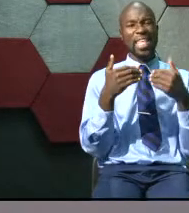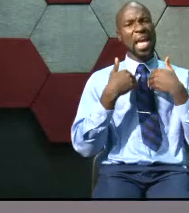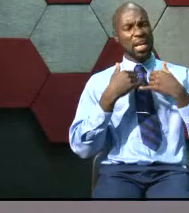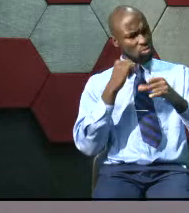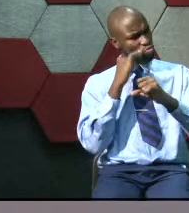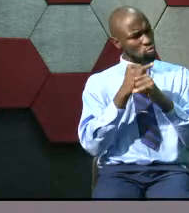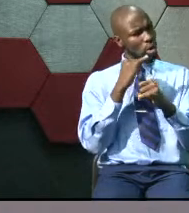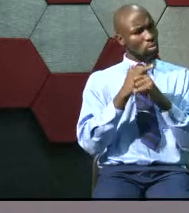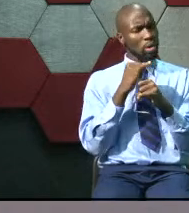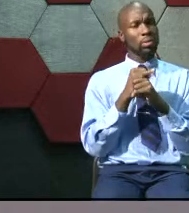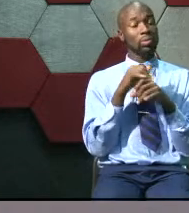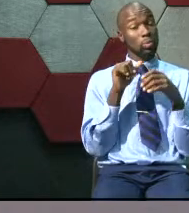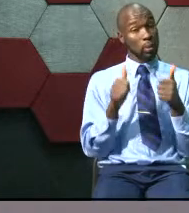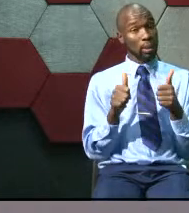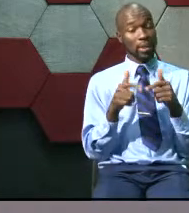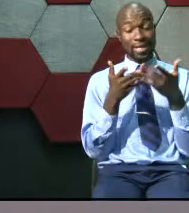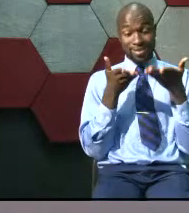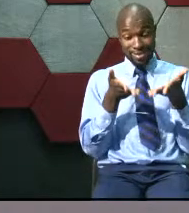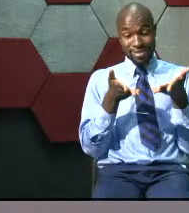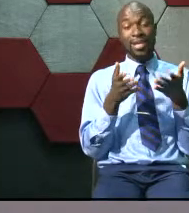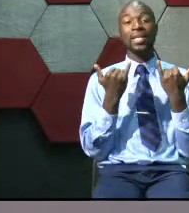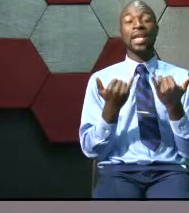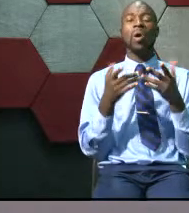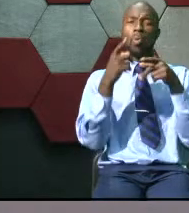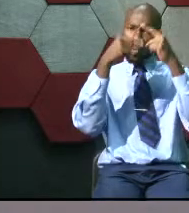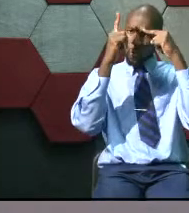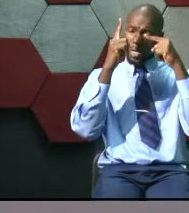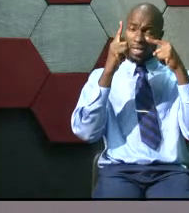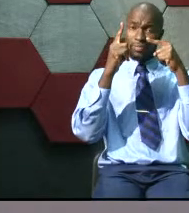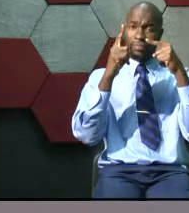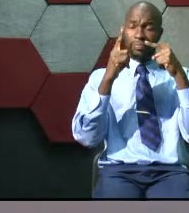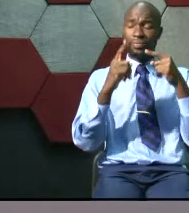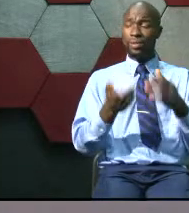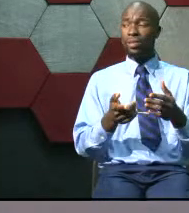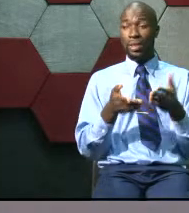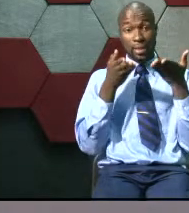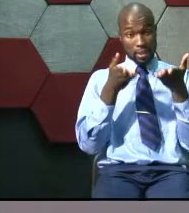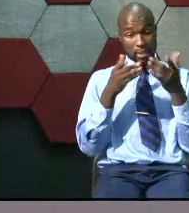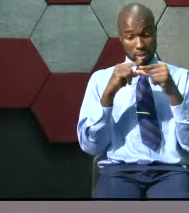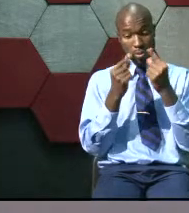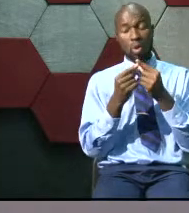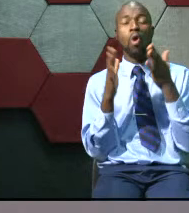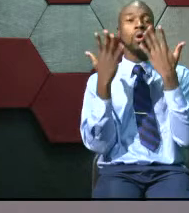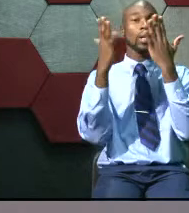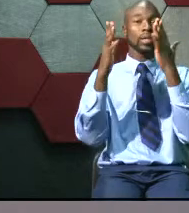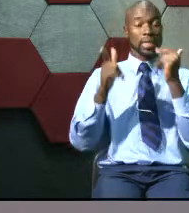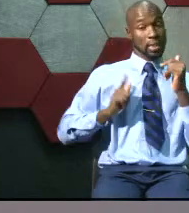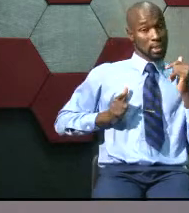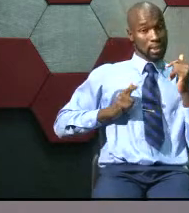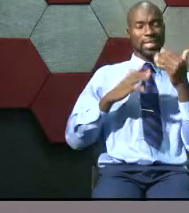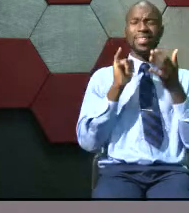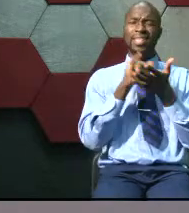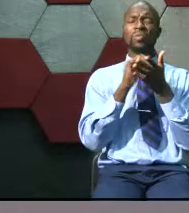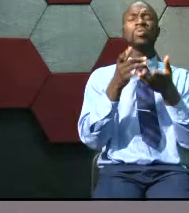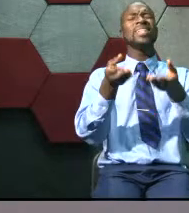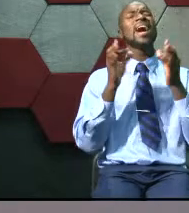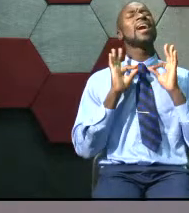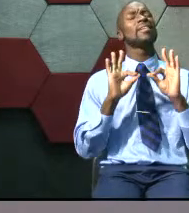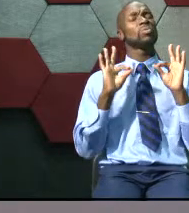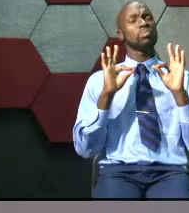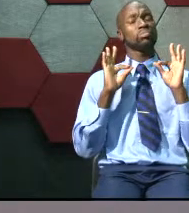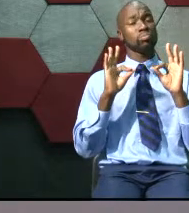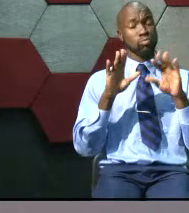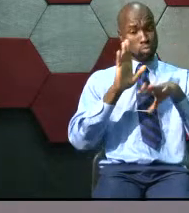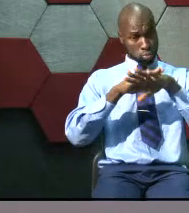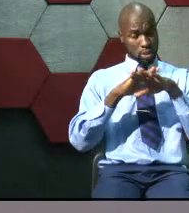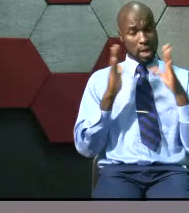work, And here they are winning an entire category. Congratulations, ladies. That was a fantastic job. Great work.